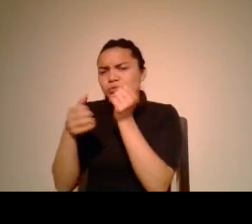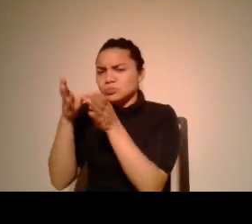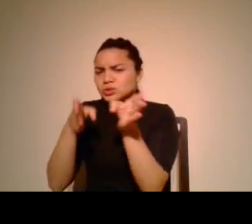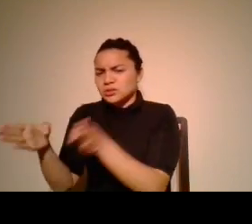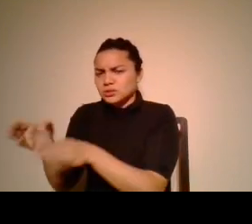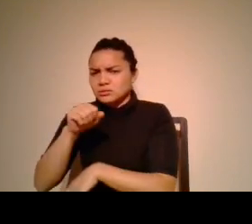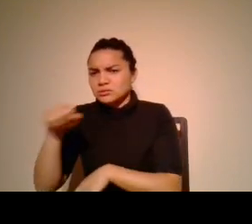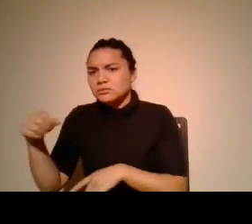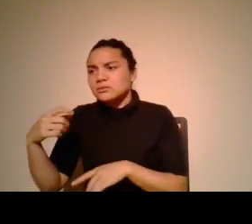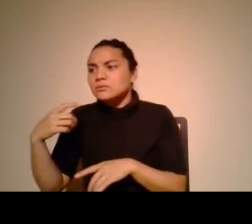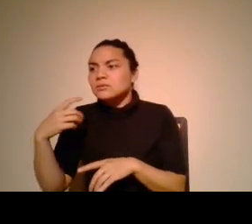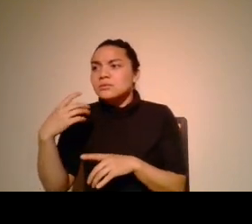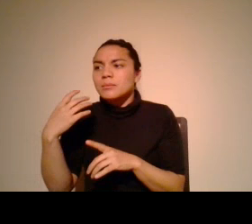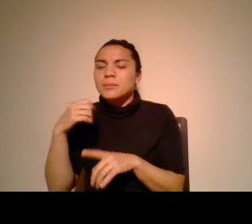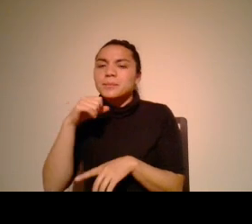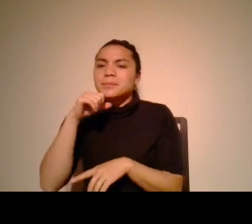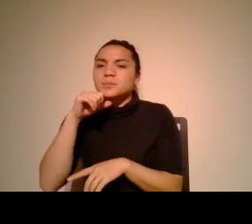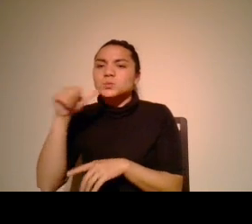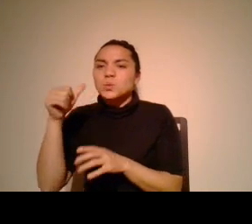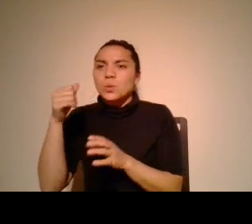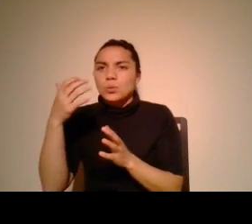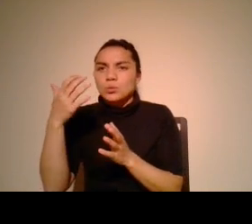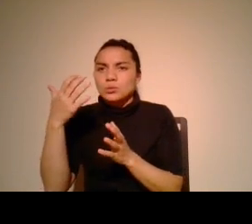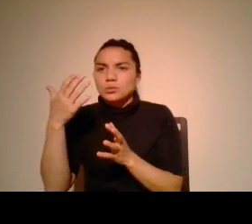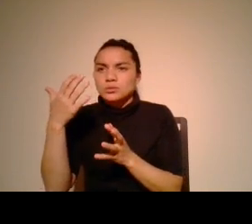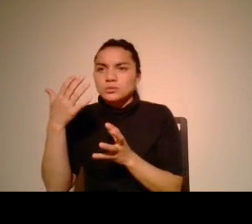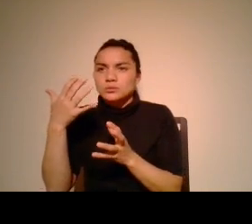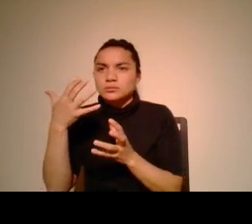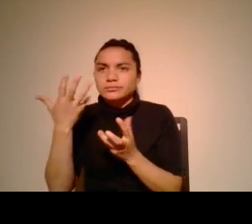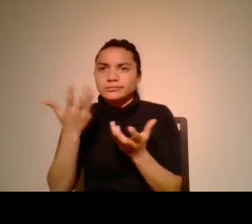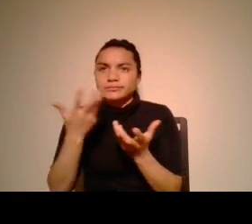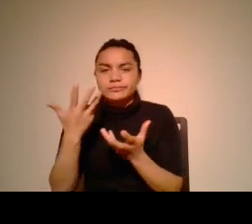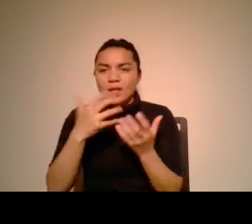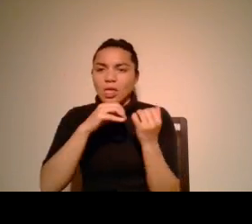what you actually want to be doing as a scholar.